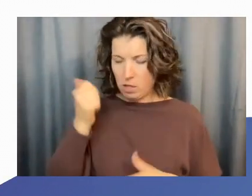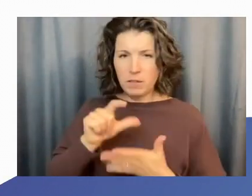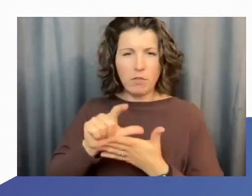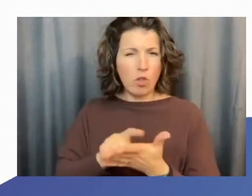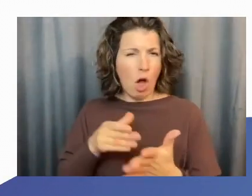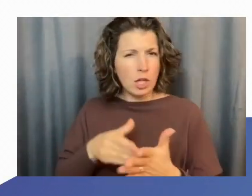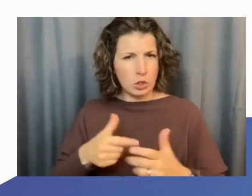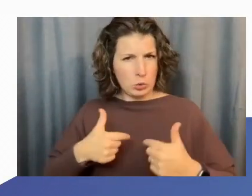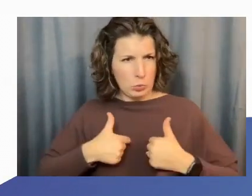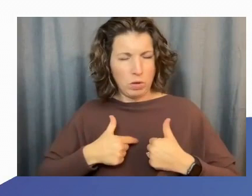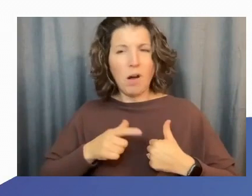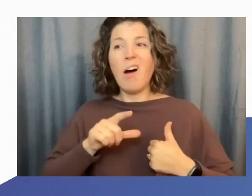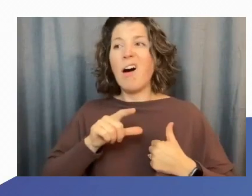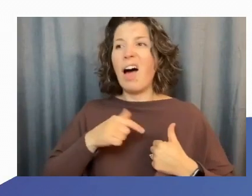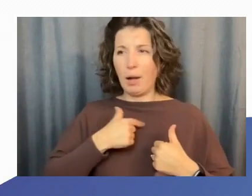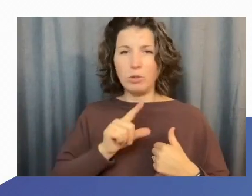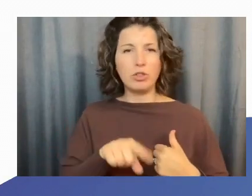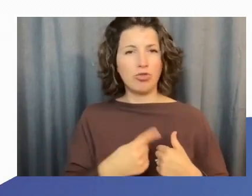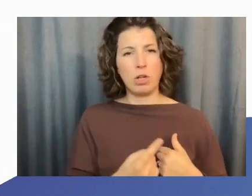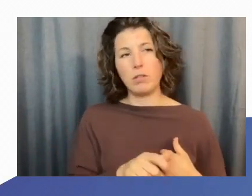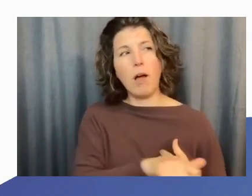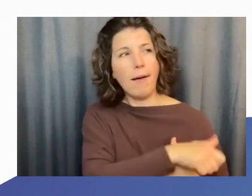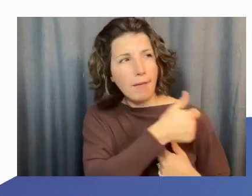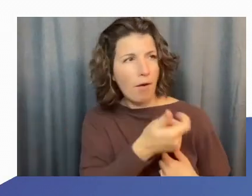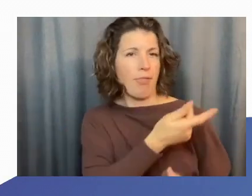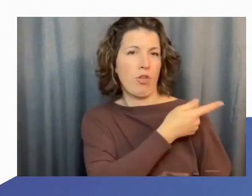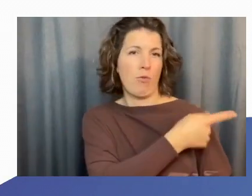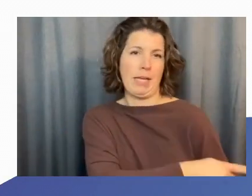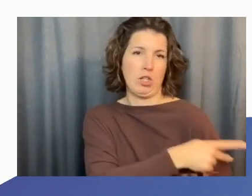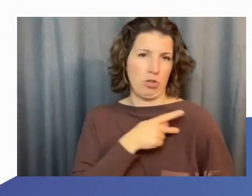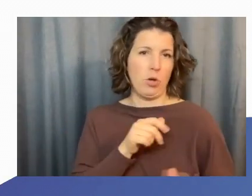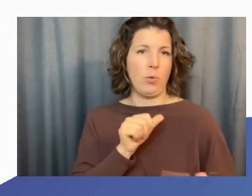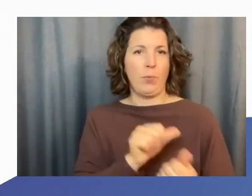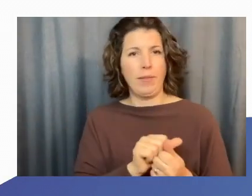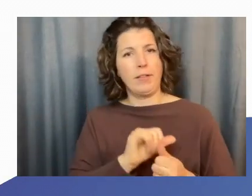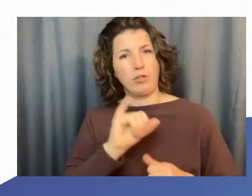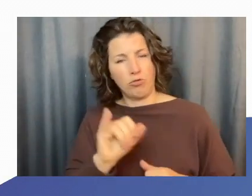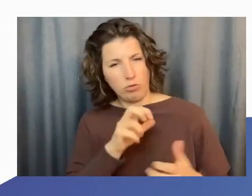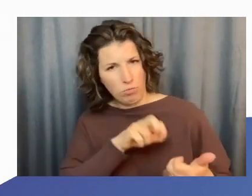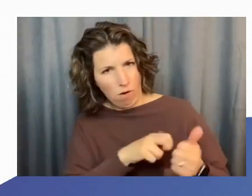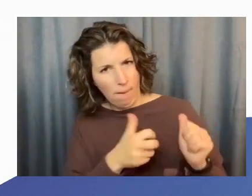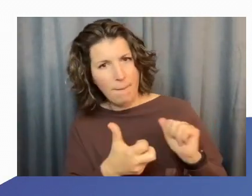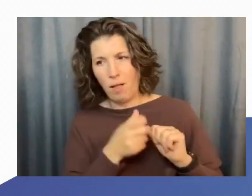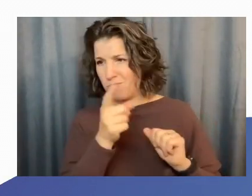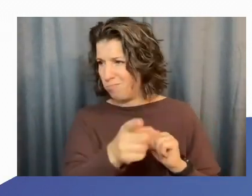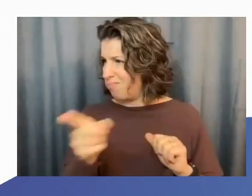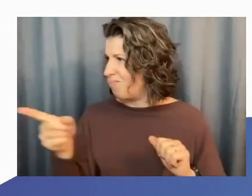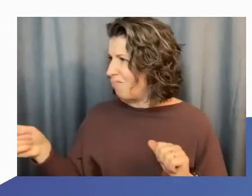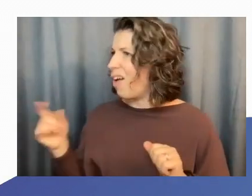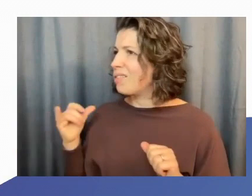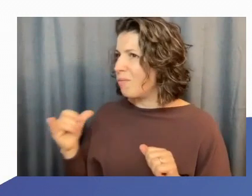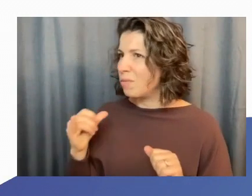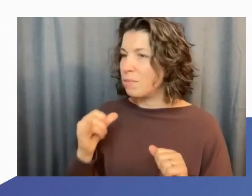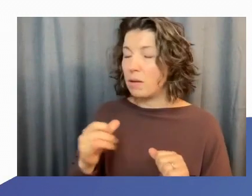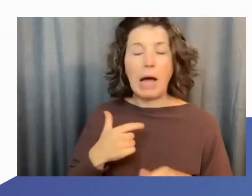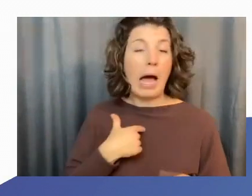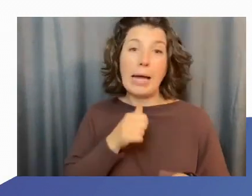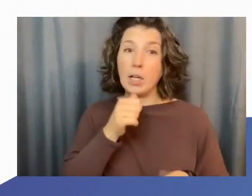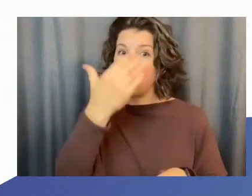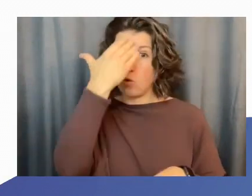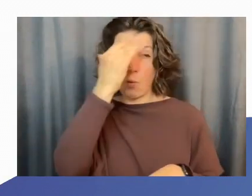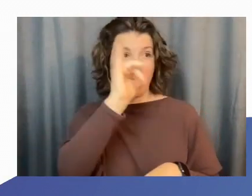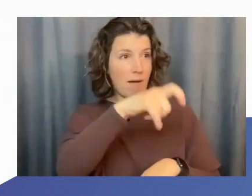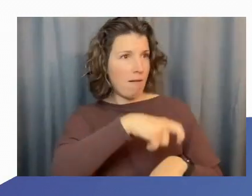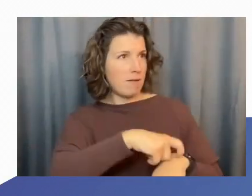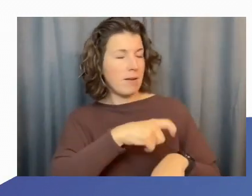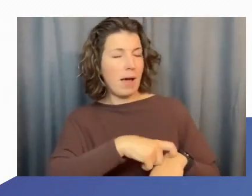patient with insurance problems allowed to fall through the cracks. I didn't know then that medical debt is a huge problem in the